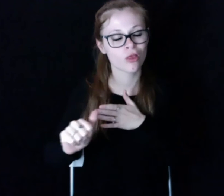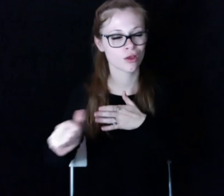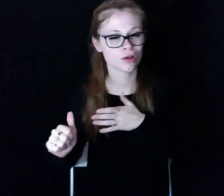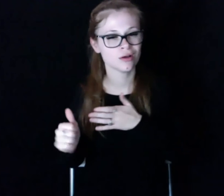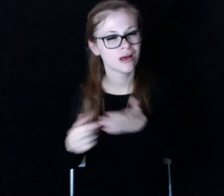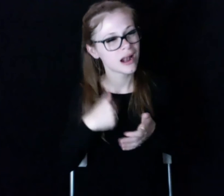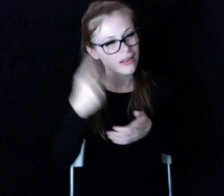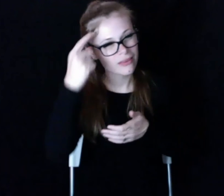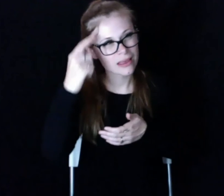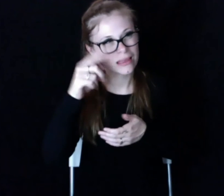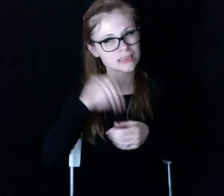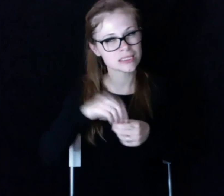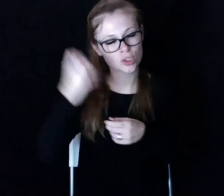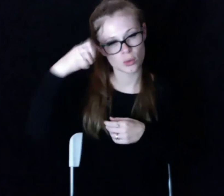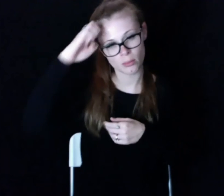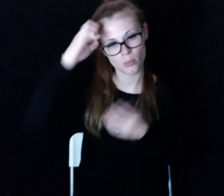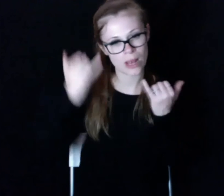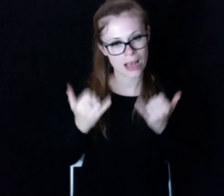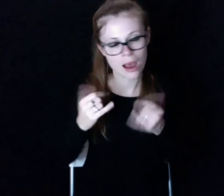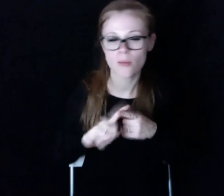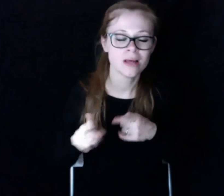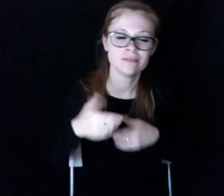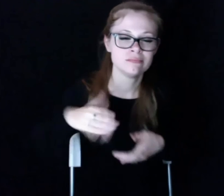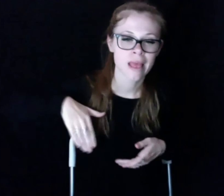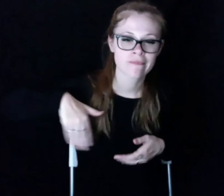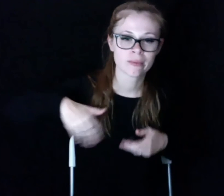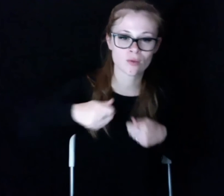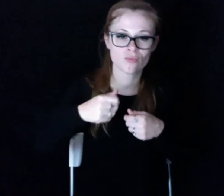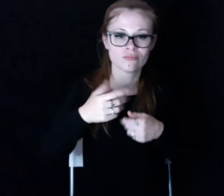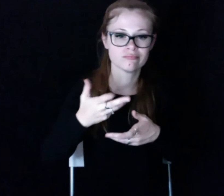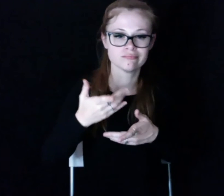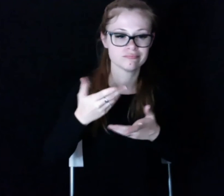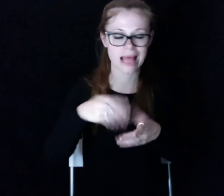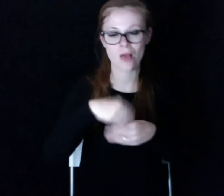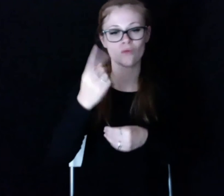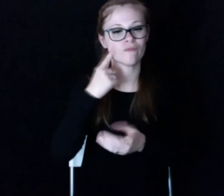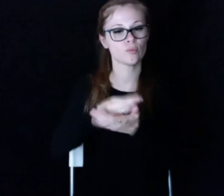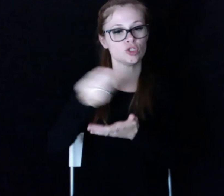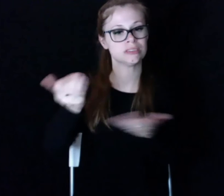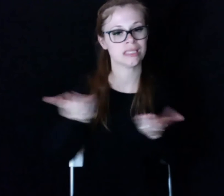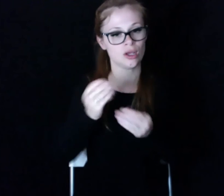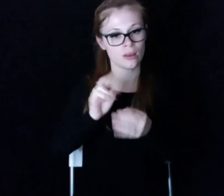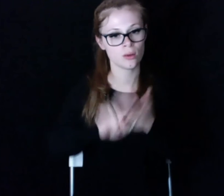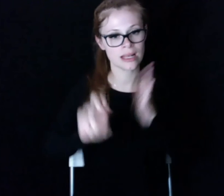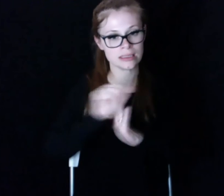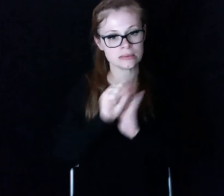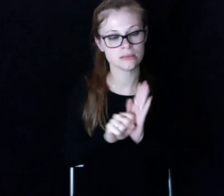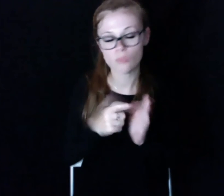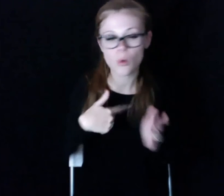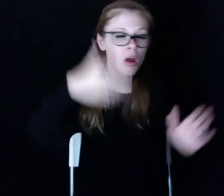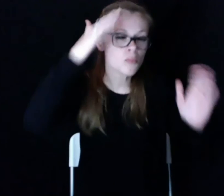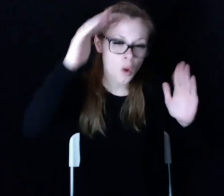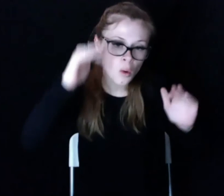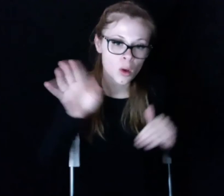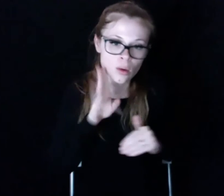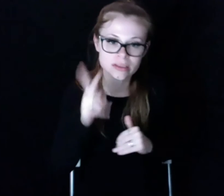I think that's out in Europe at this point, but not yet out for purchase in the United States. So I'm hoping that we're going to see more